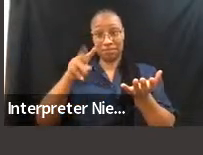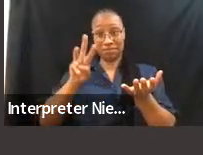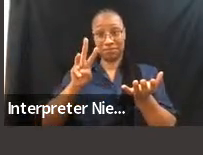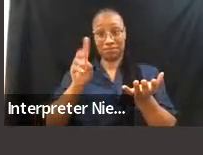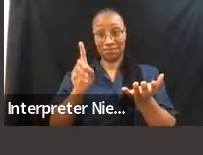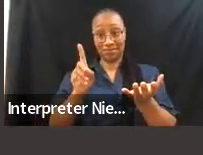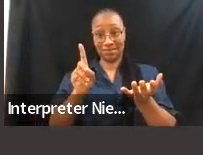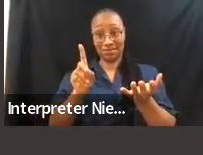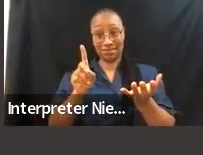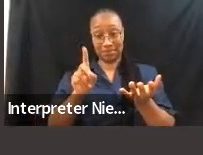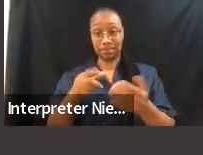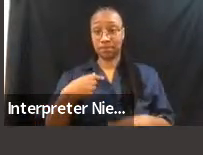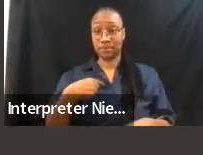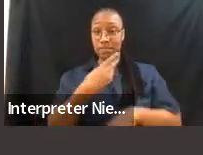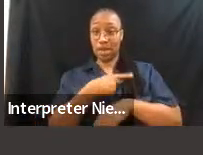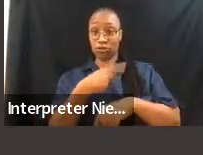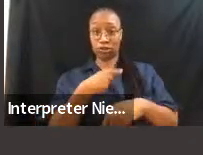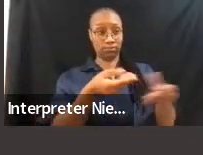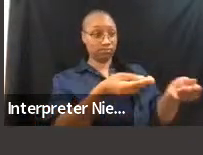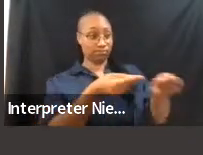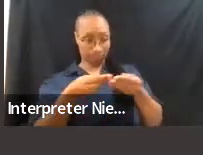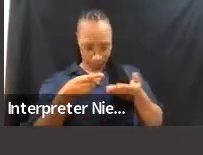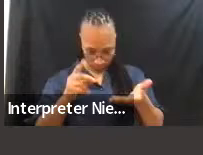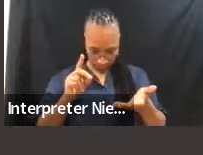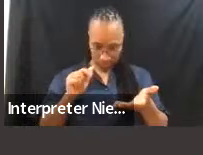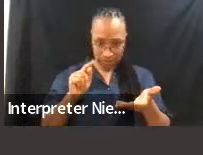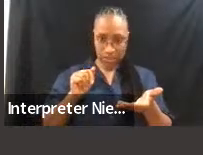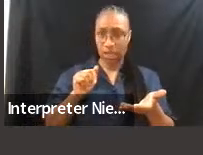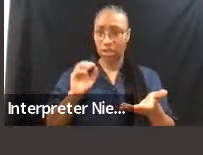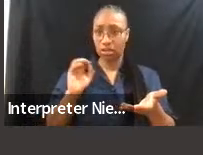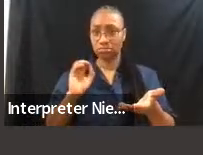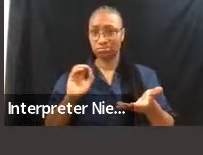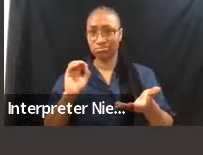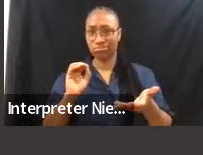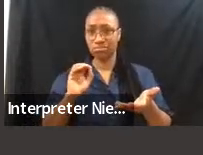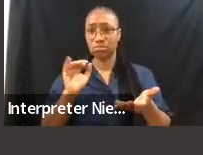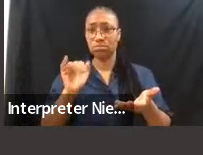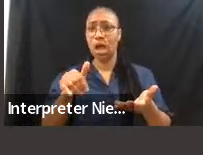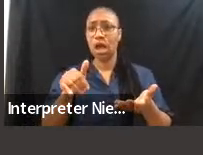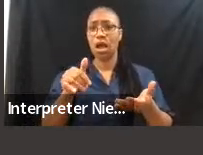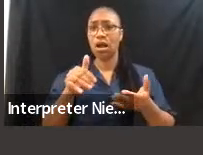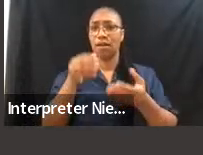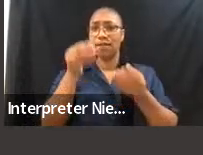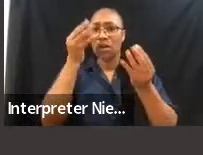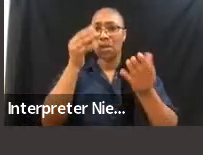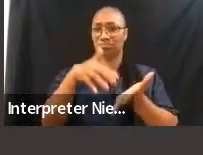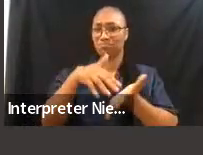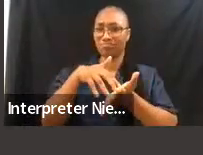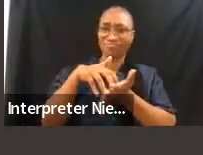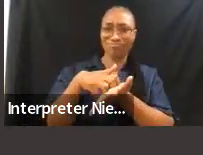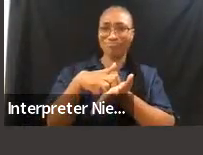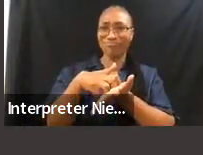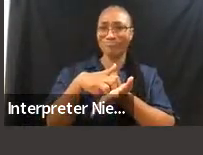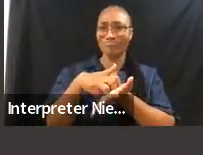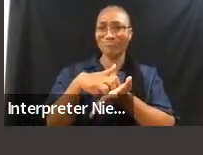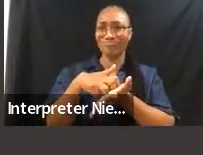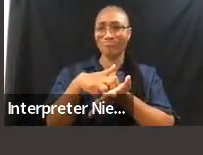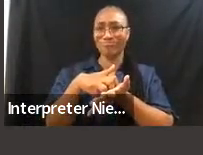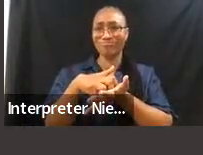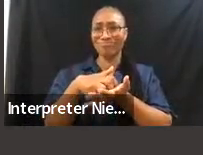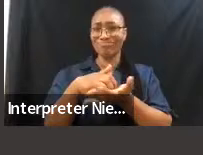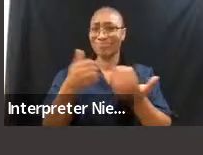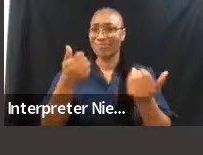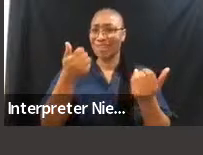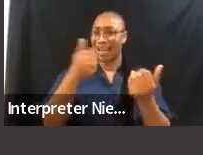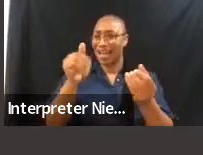data that's gathered at the federal level on the types of disabilities that people have.